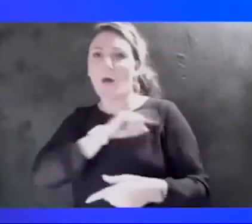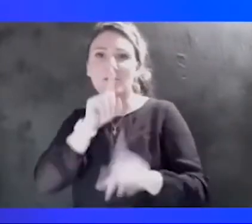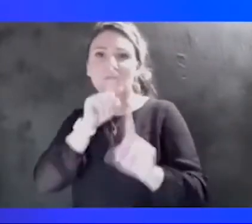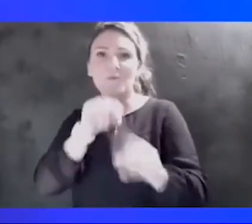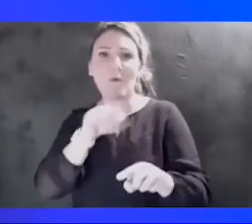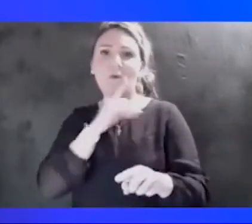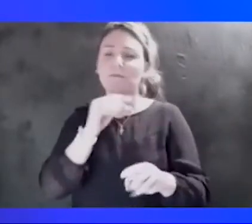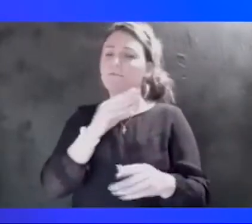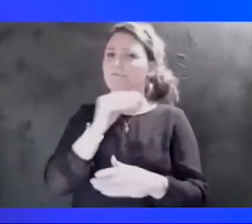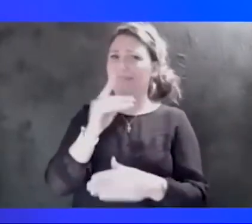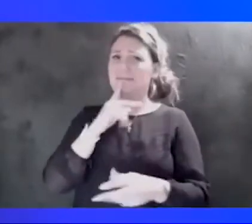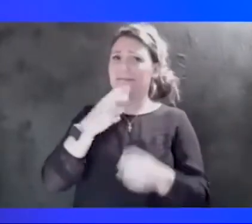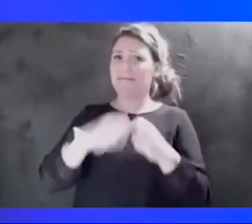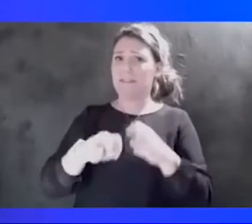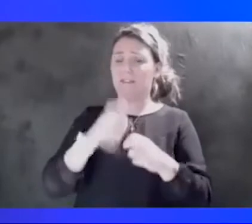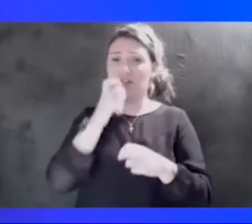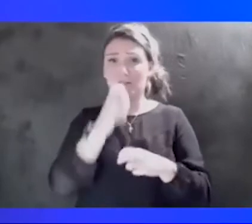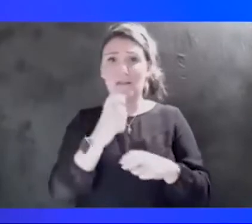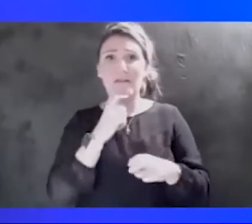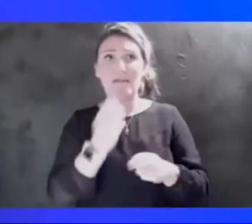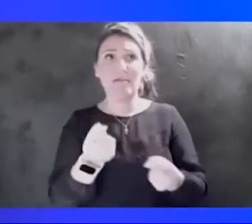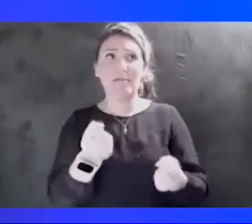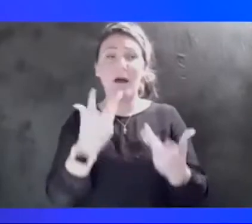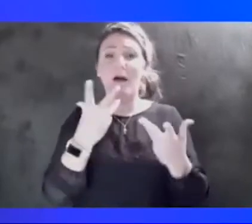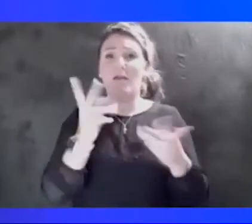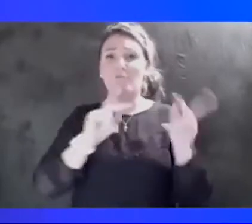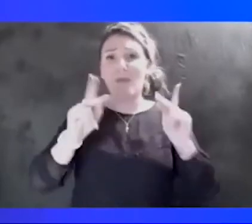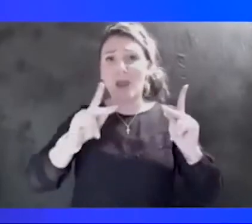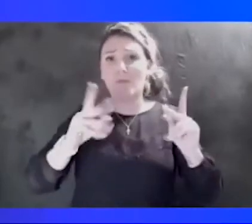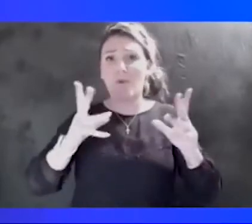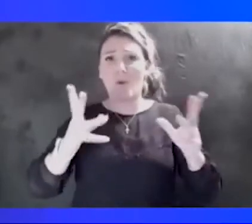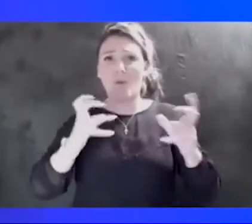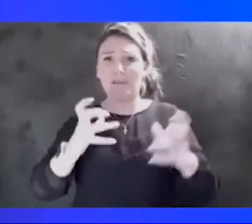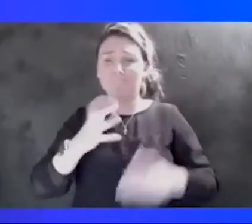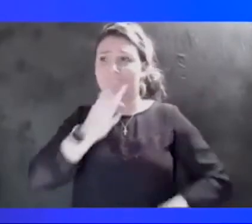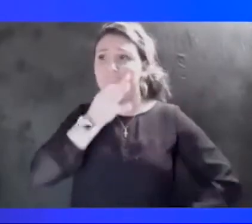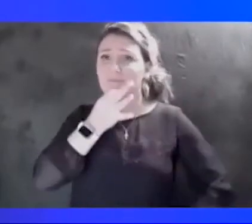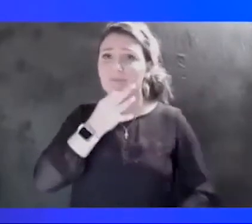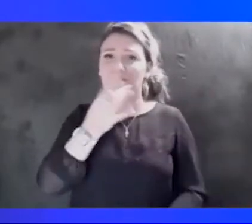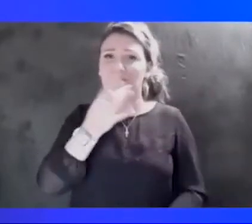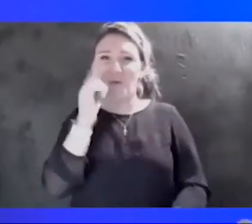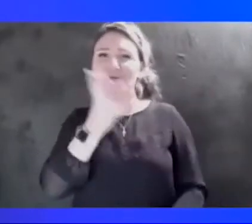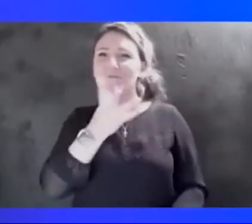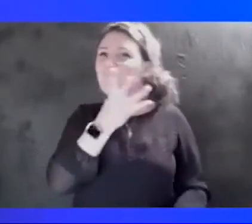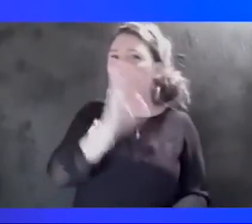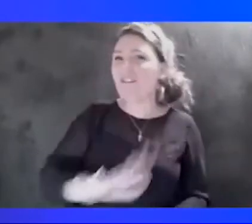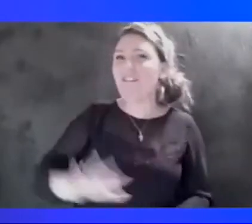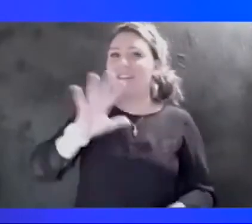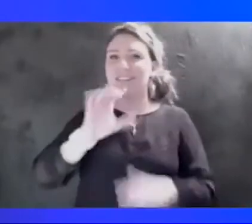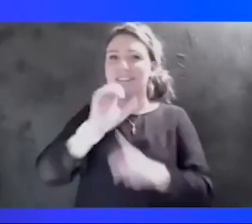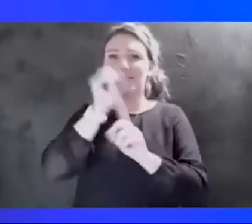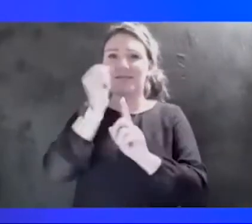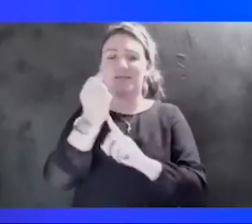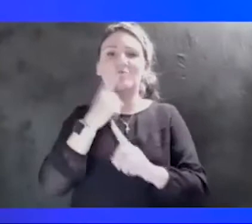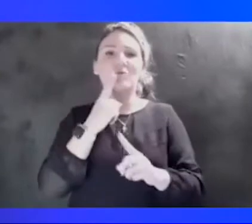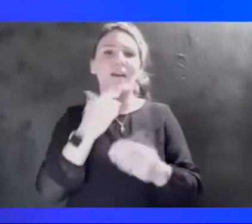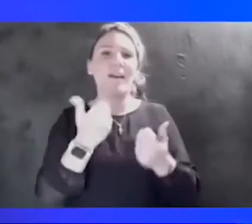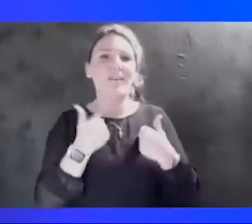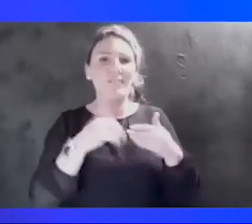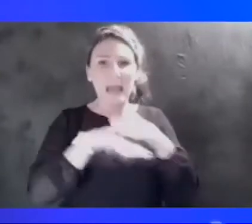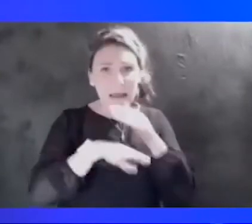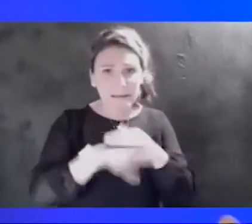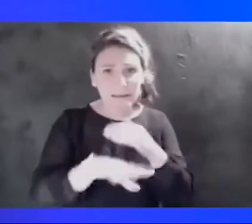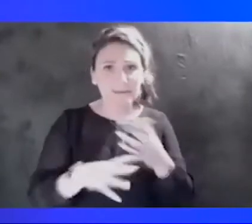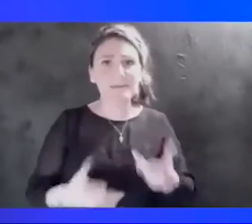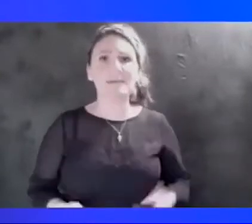There's just not that many bodies out there or that much expertise in a rural setting. So getting access to someone and a system